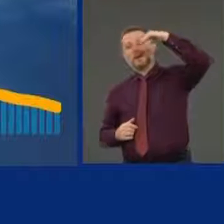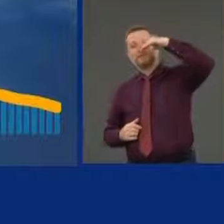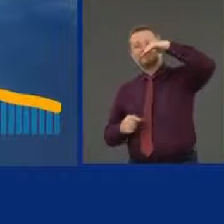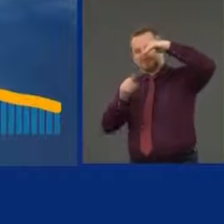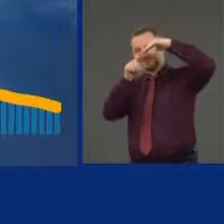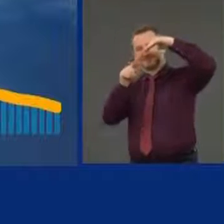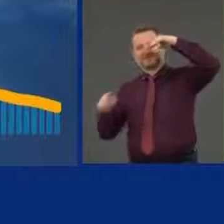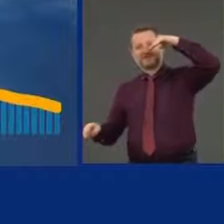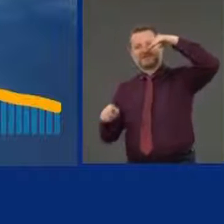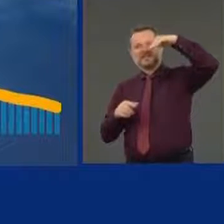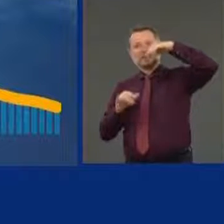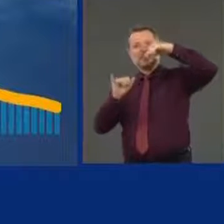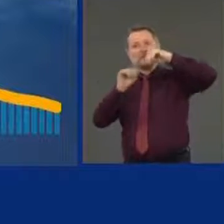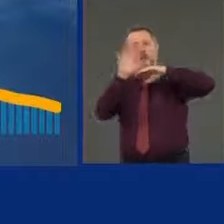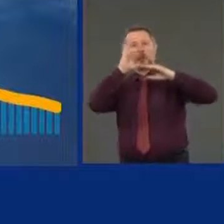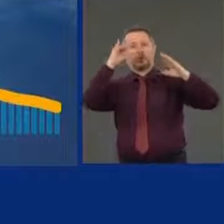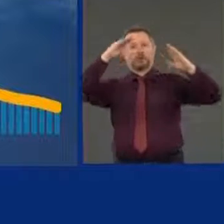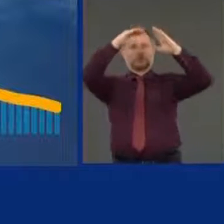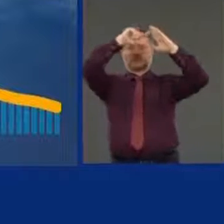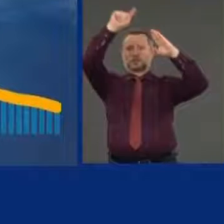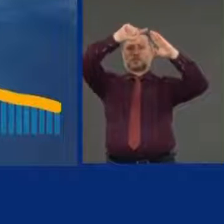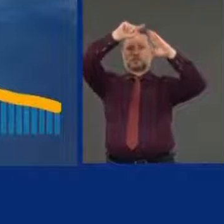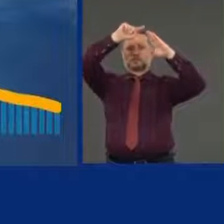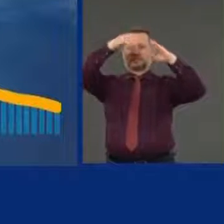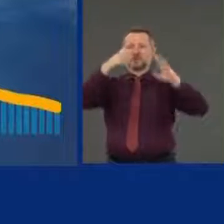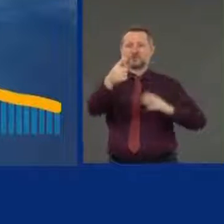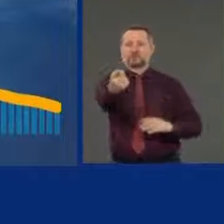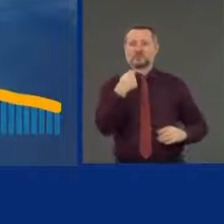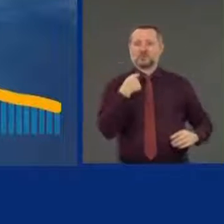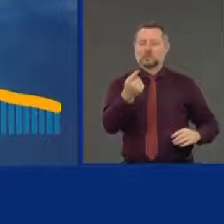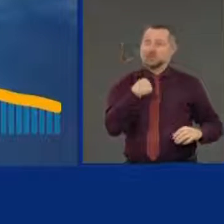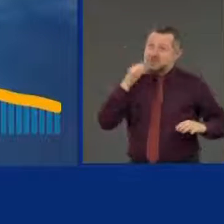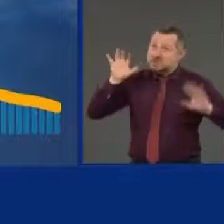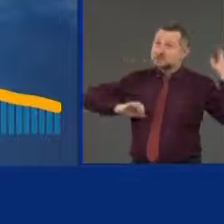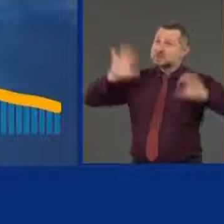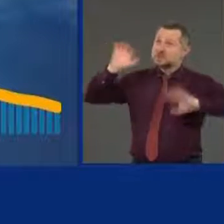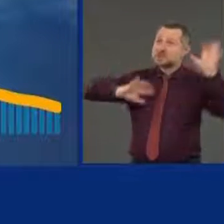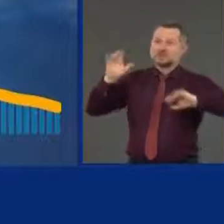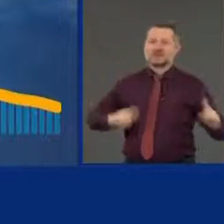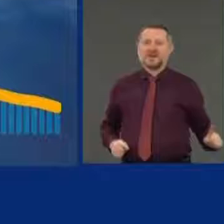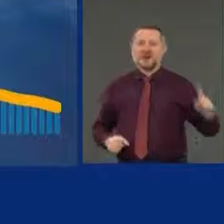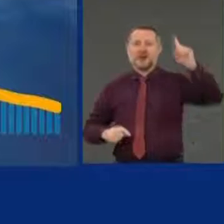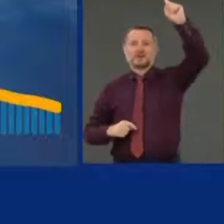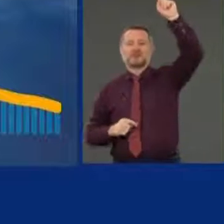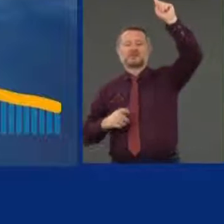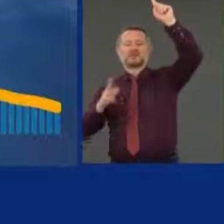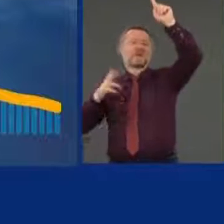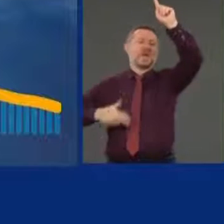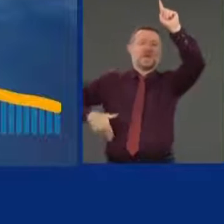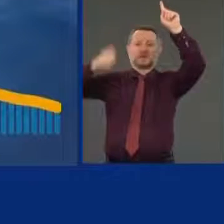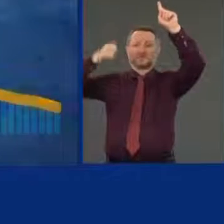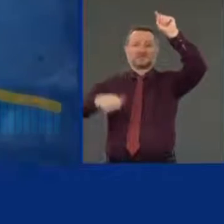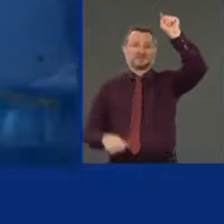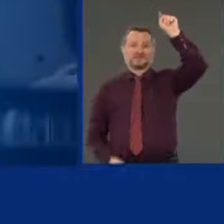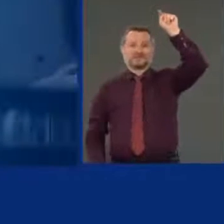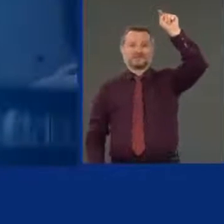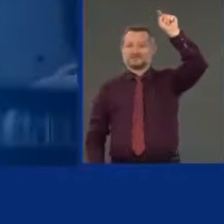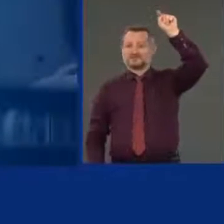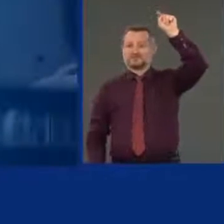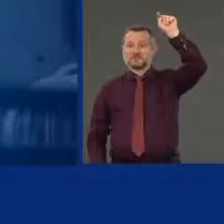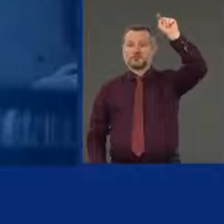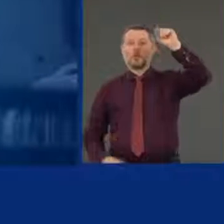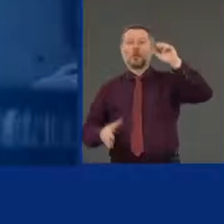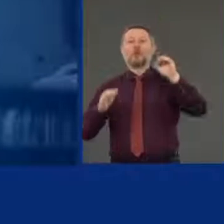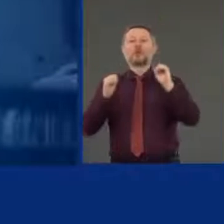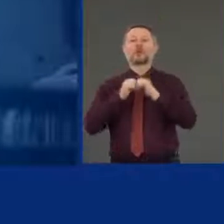climbed together, the highest mountain. And we did it with a smart